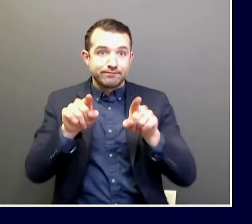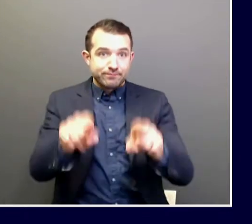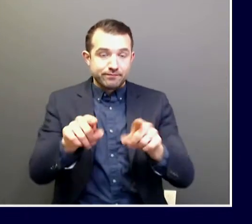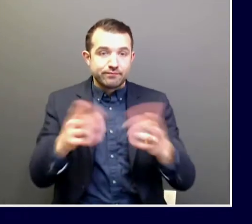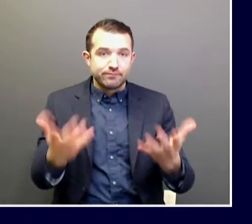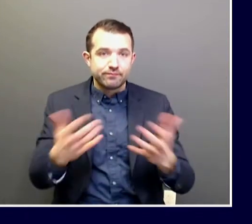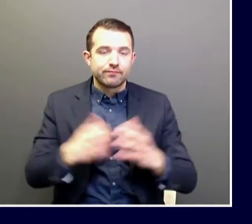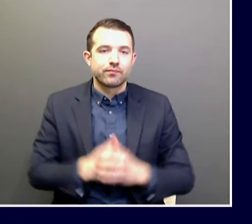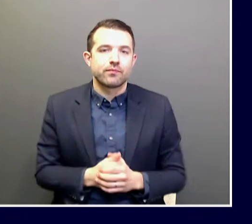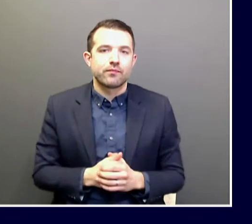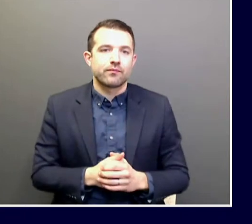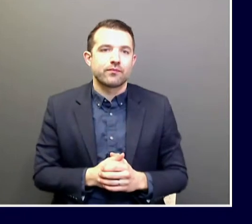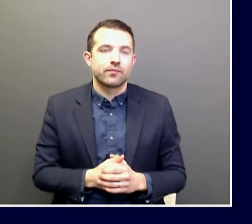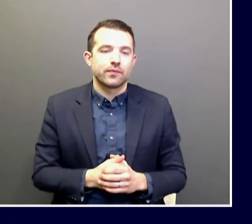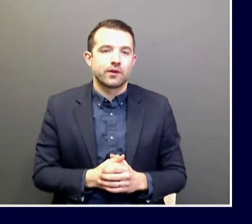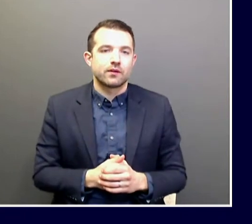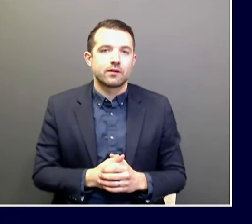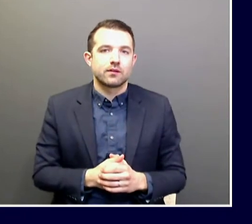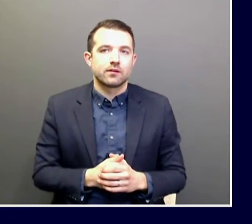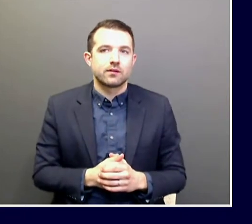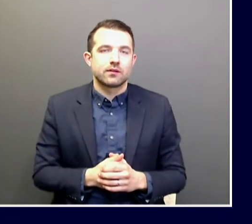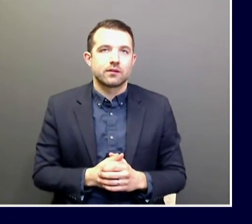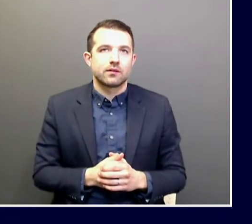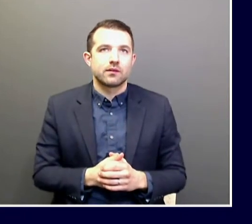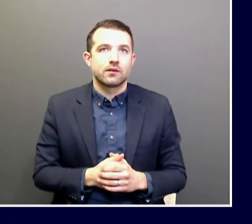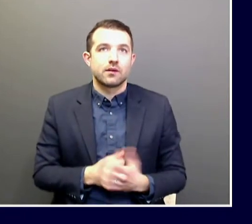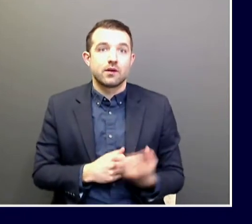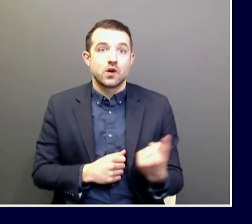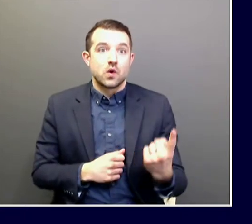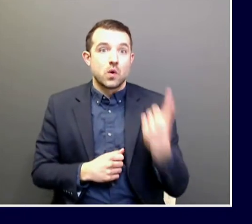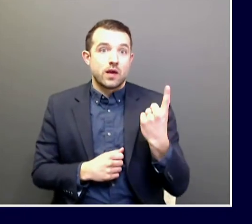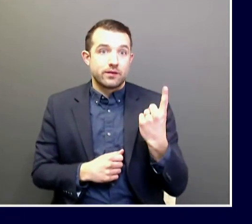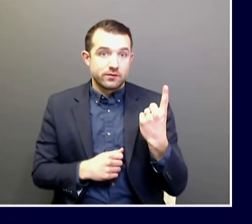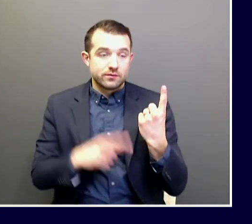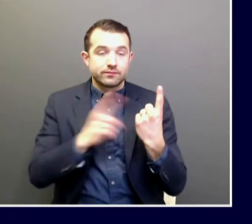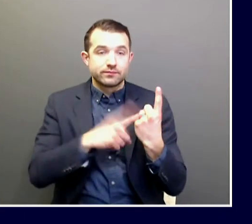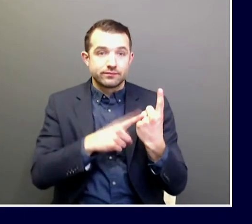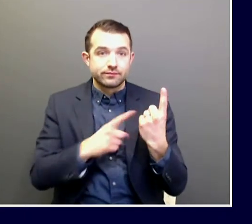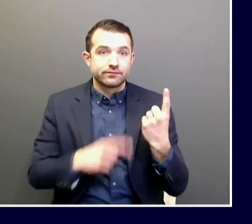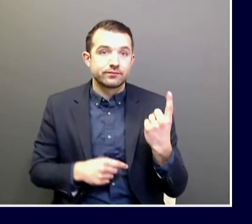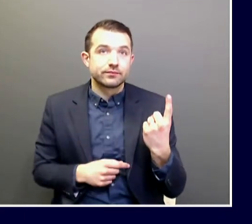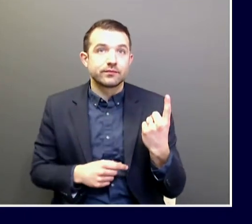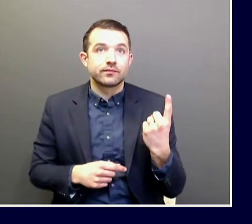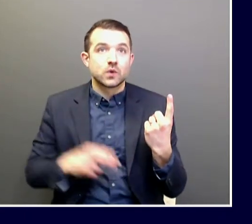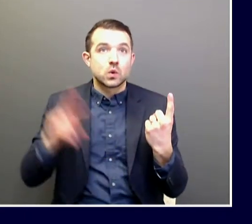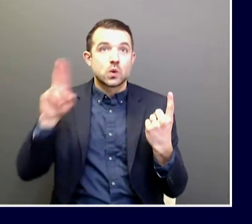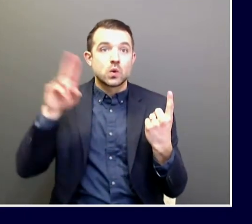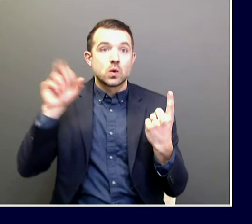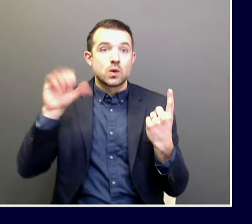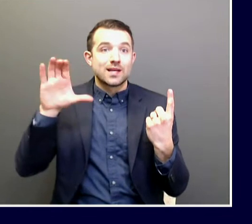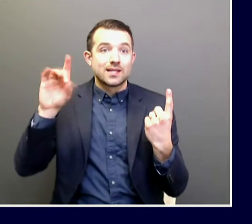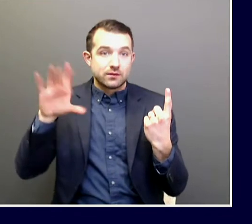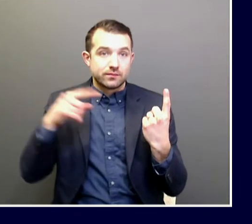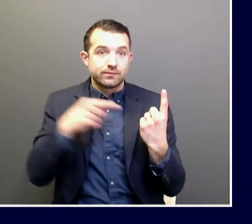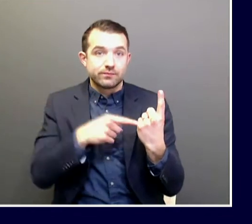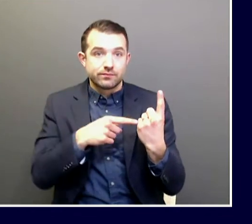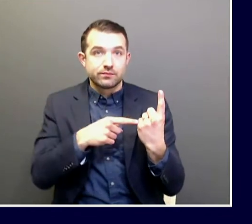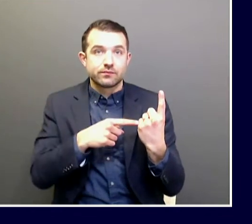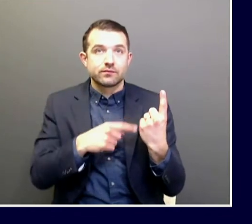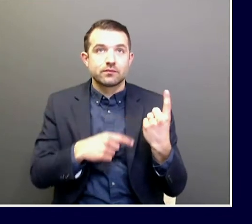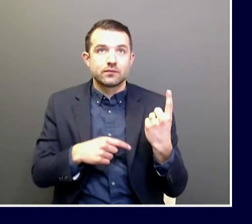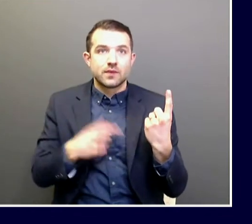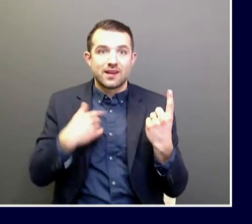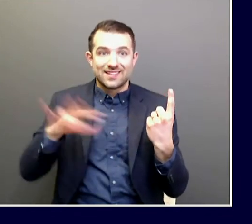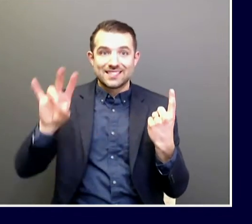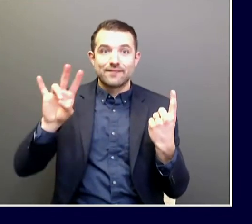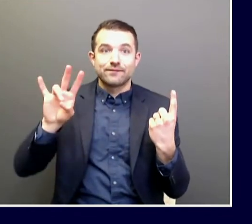wastewater screening in Maine. One is through a broader effort from the US CDC. There are 7 sites that